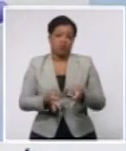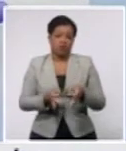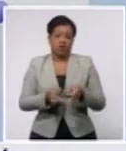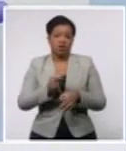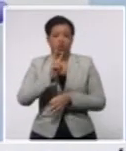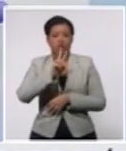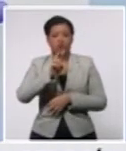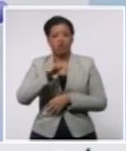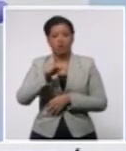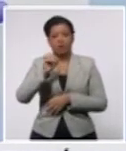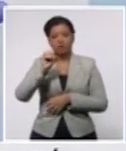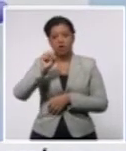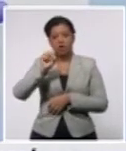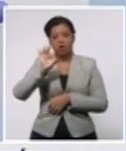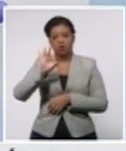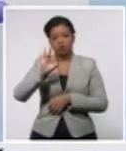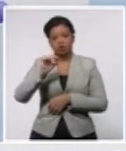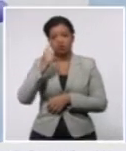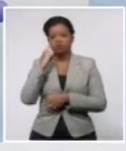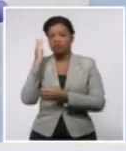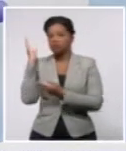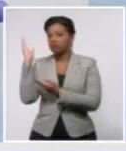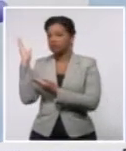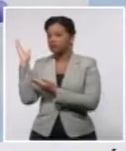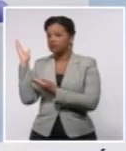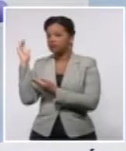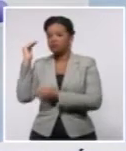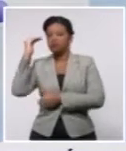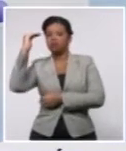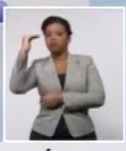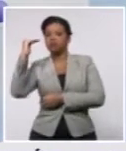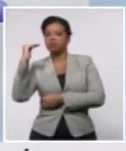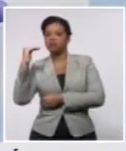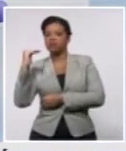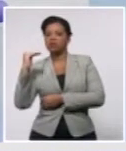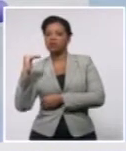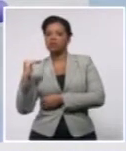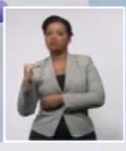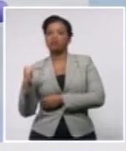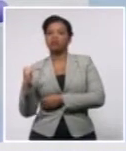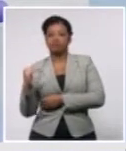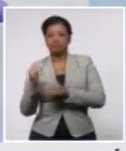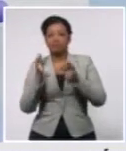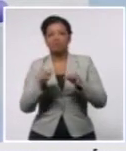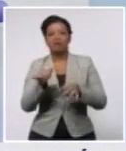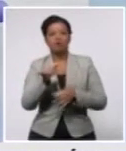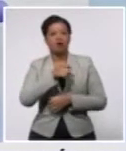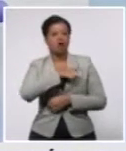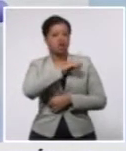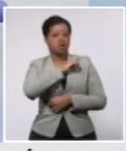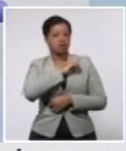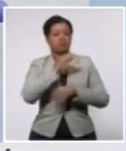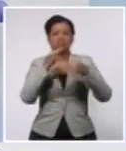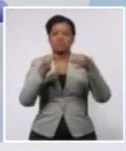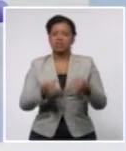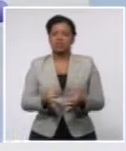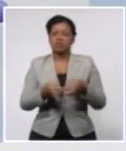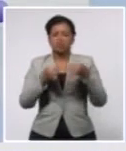Mayabeque province's rate remains at 208, which is the same it reported